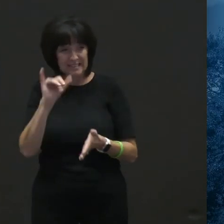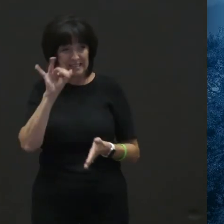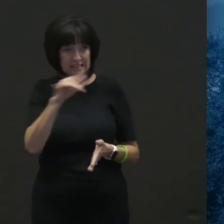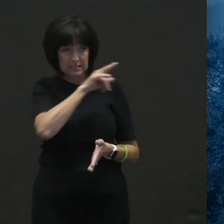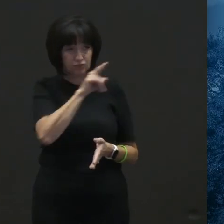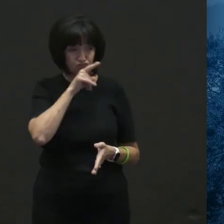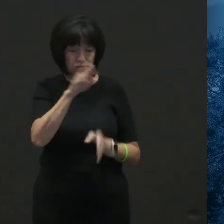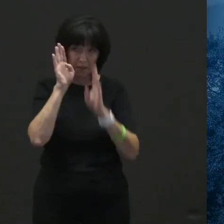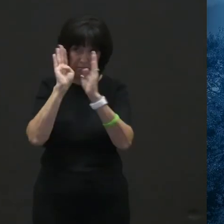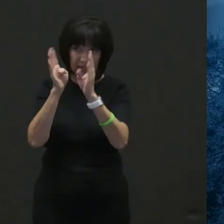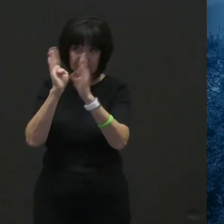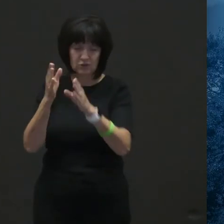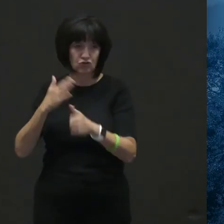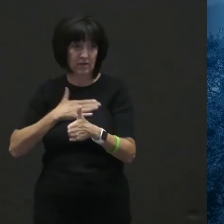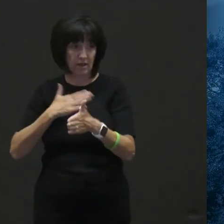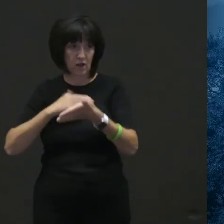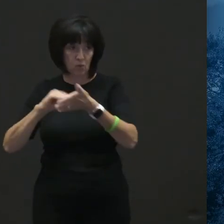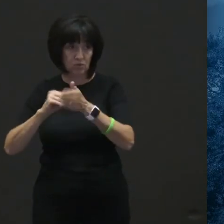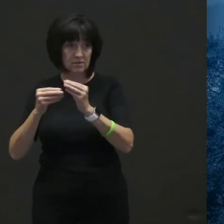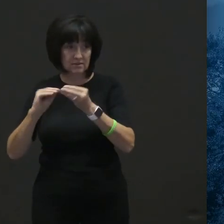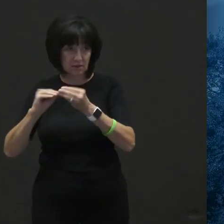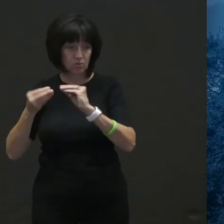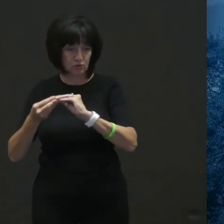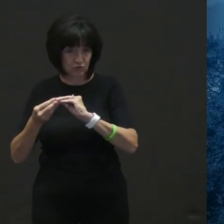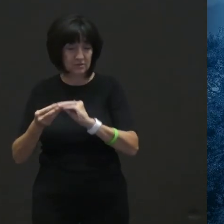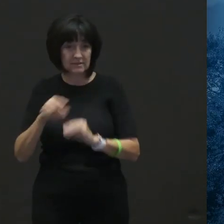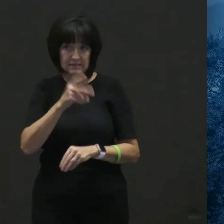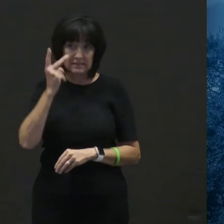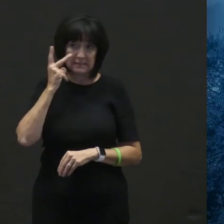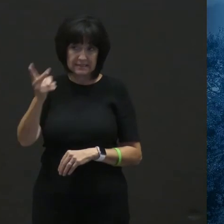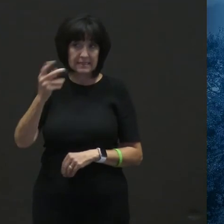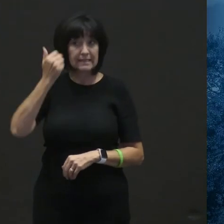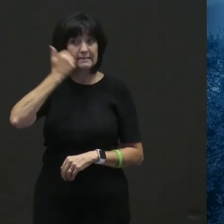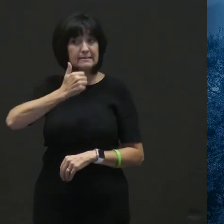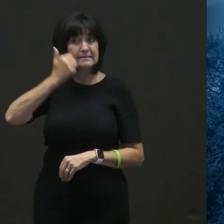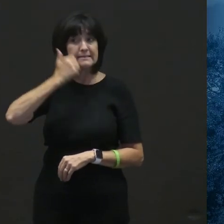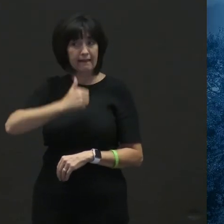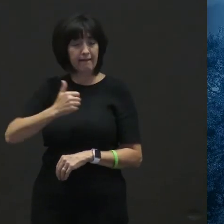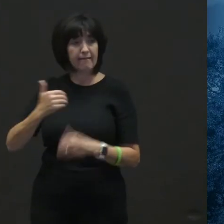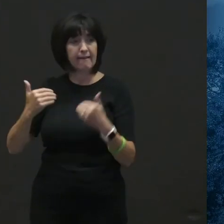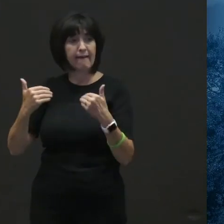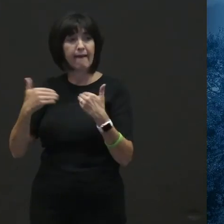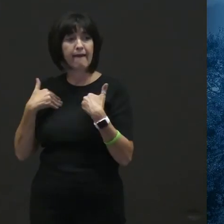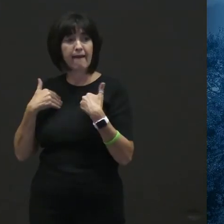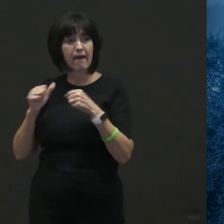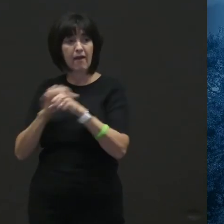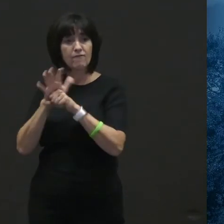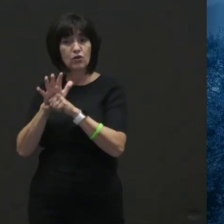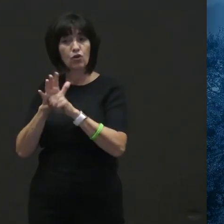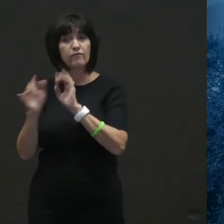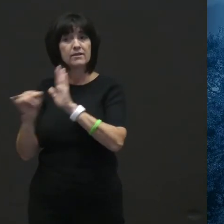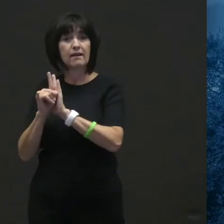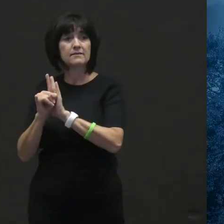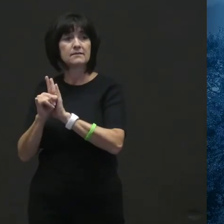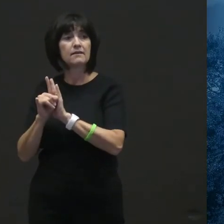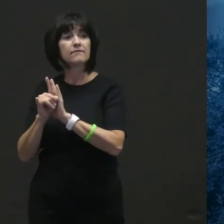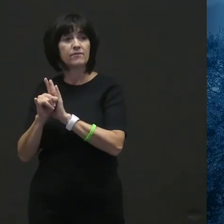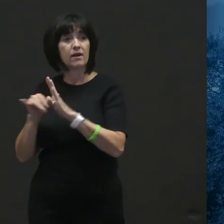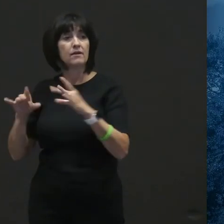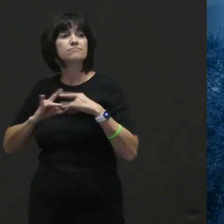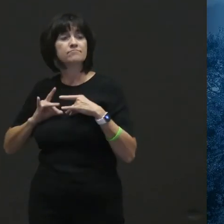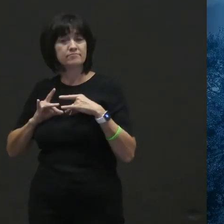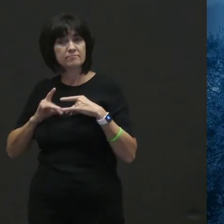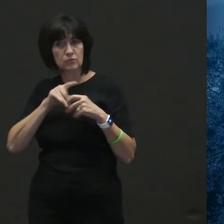numbers in daily positive cases, you would see it was 72 today, I want to say, on the